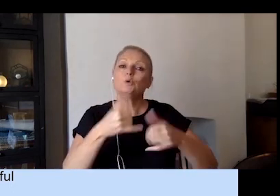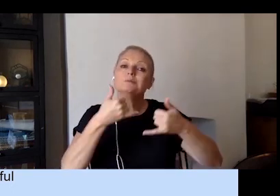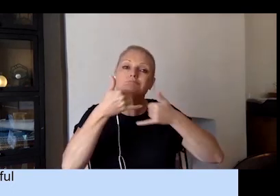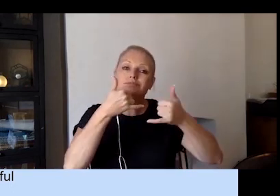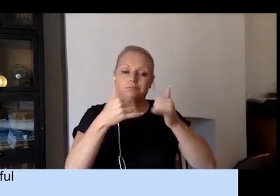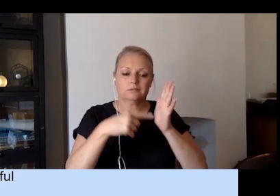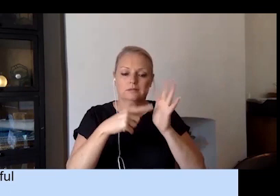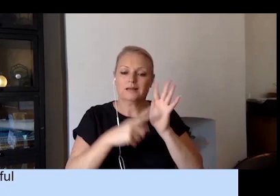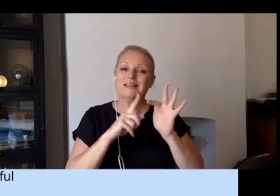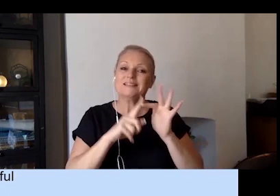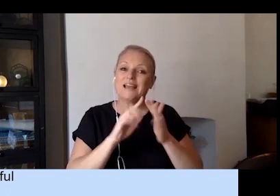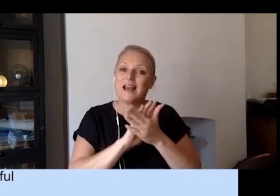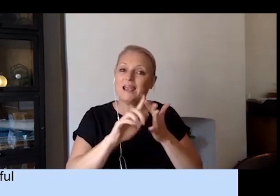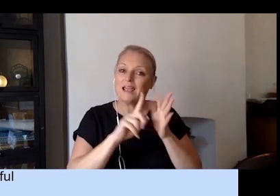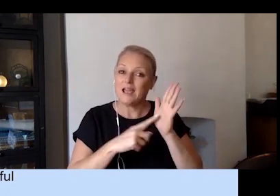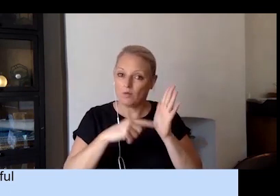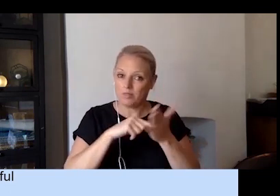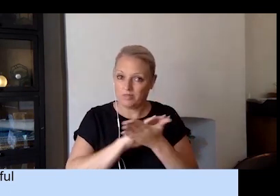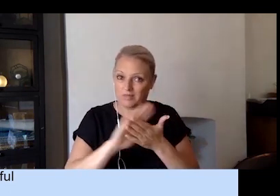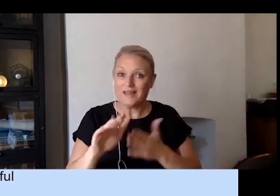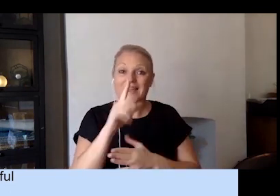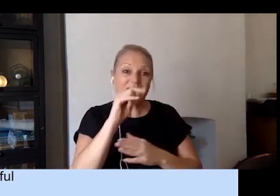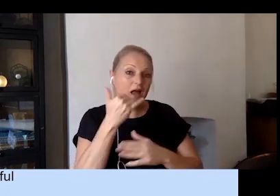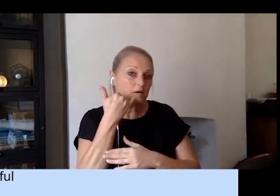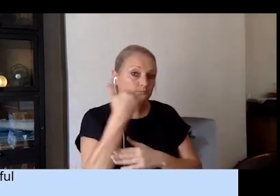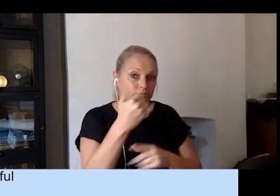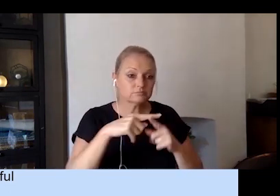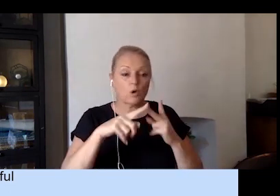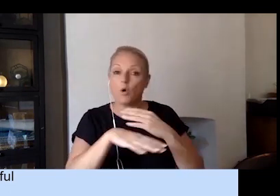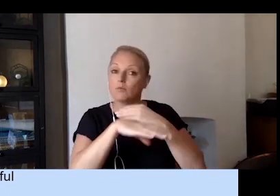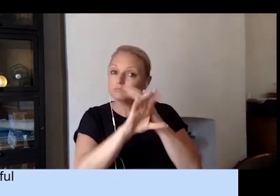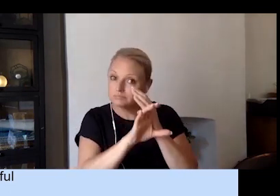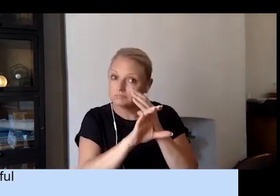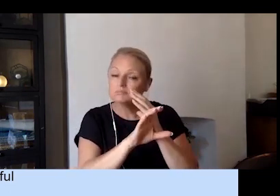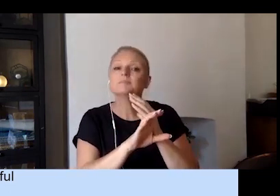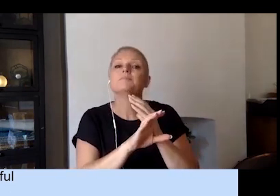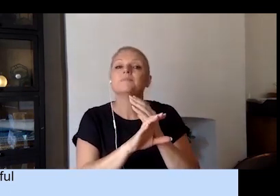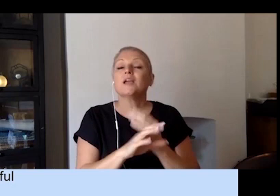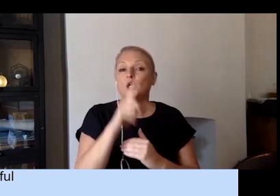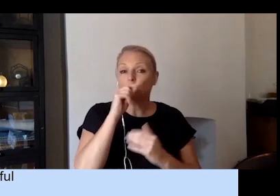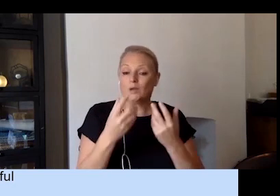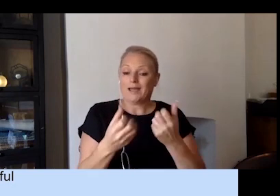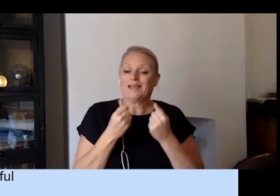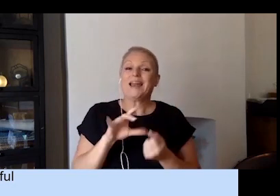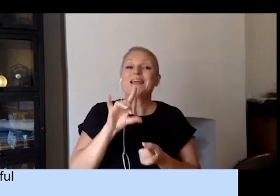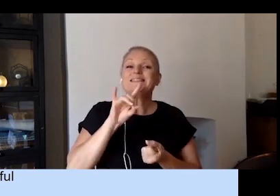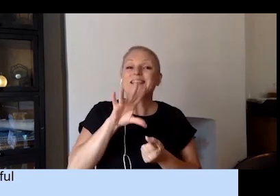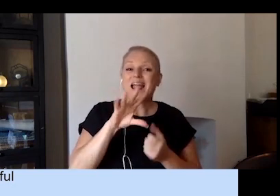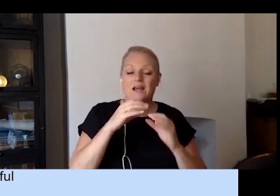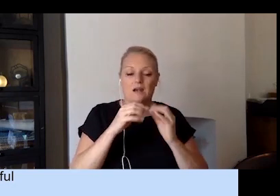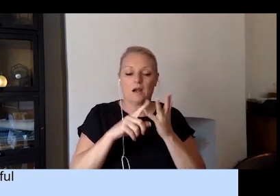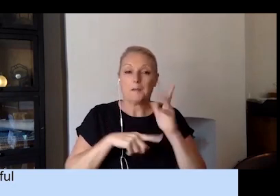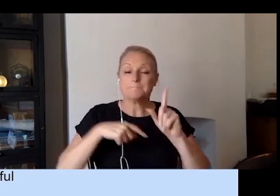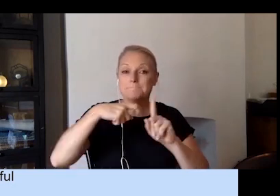have a mental health care plan, then you can access at the moment 10 bulk billed sessions with zero